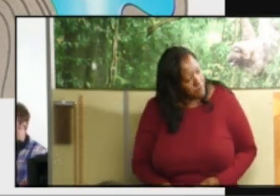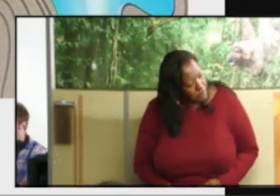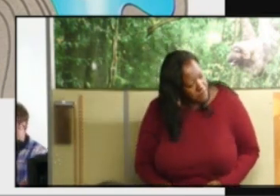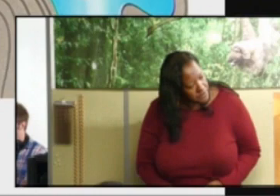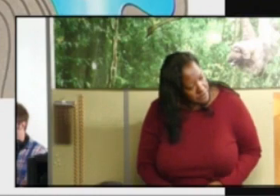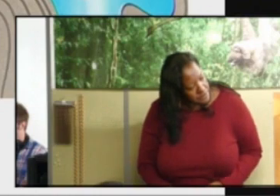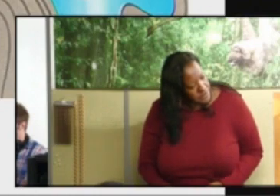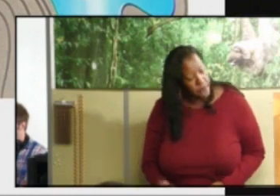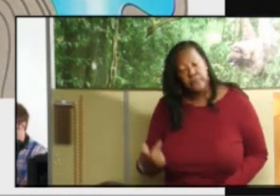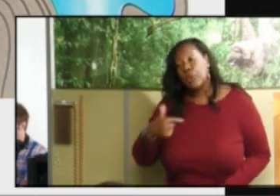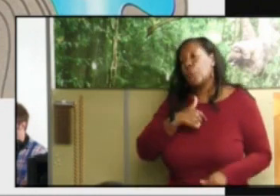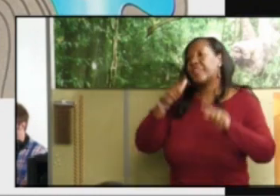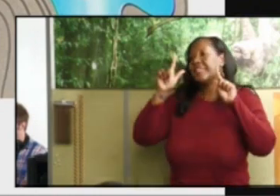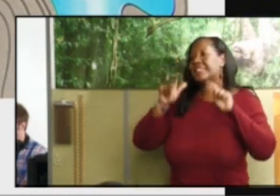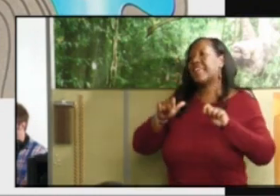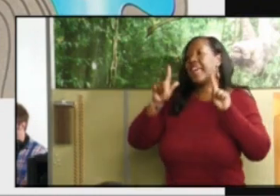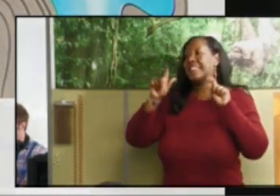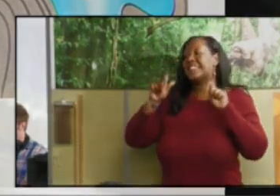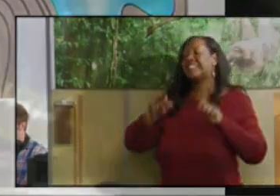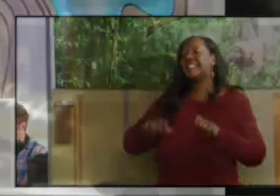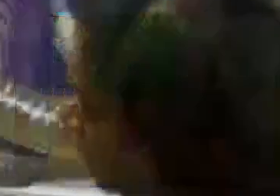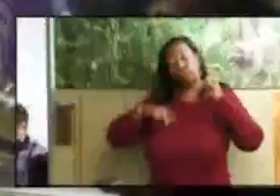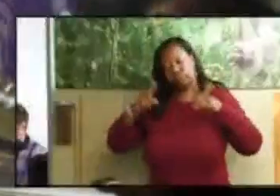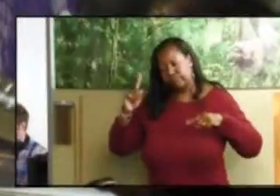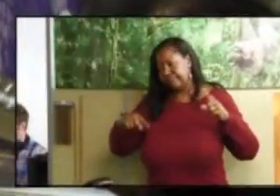so we tested out a variety of